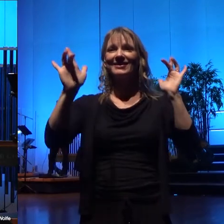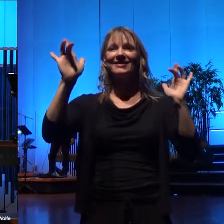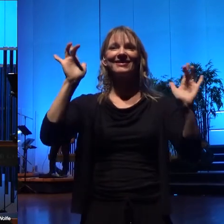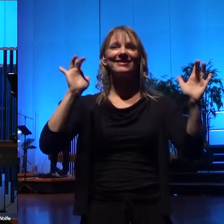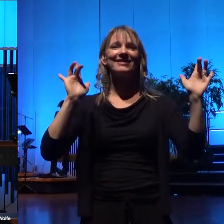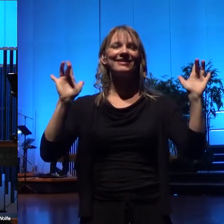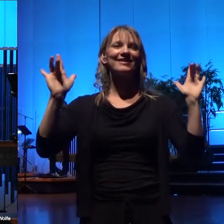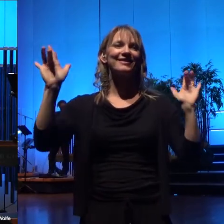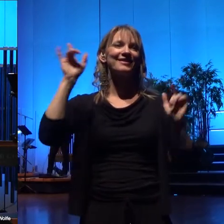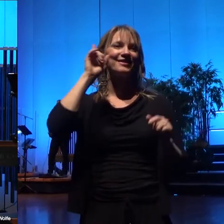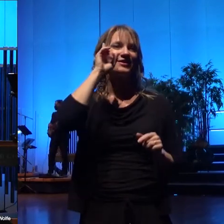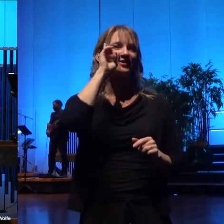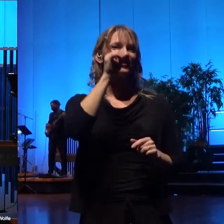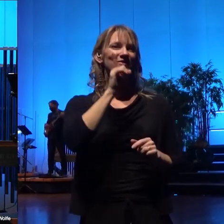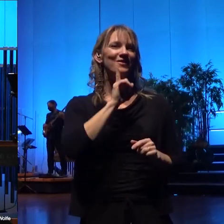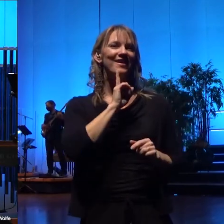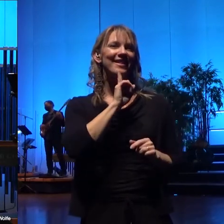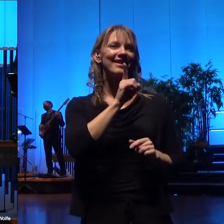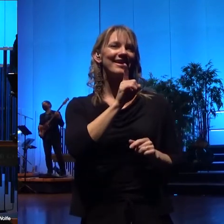face.